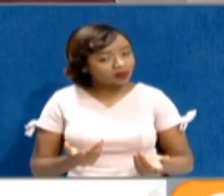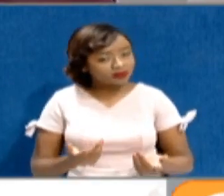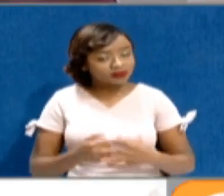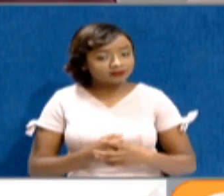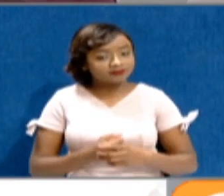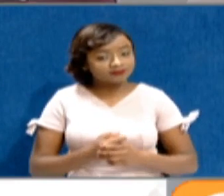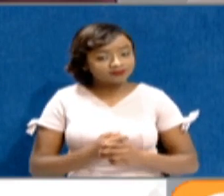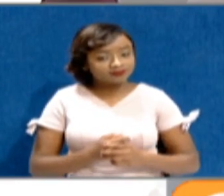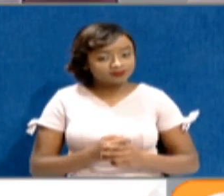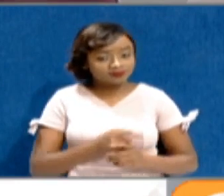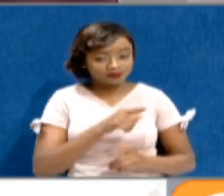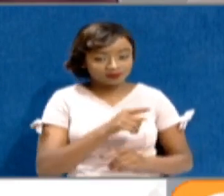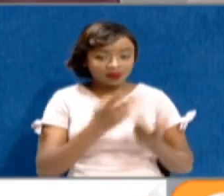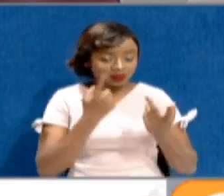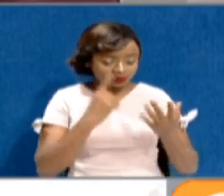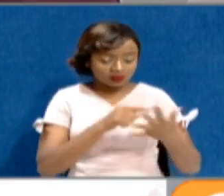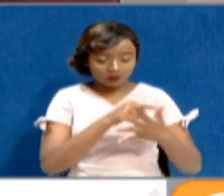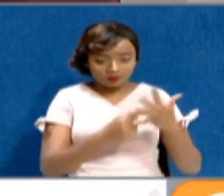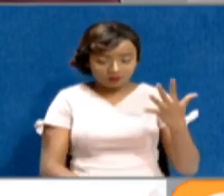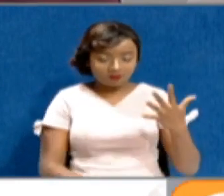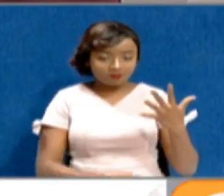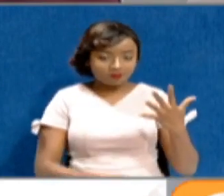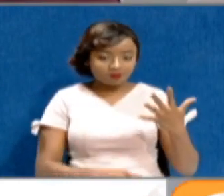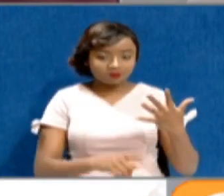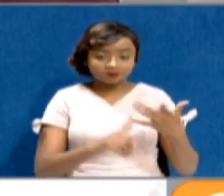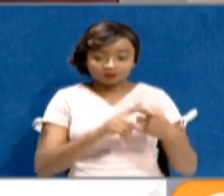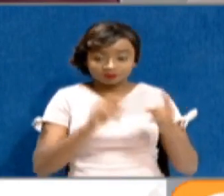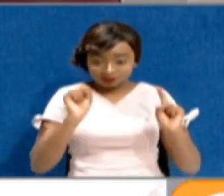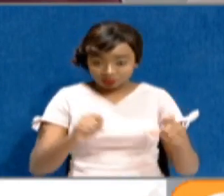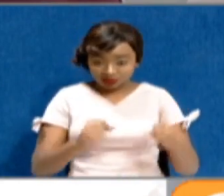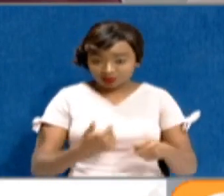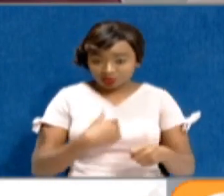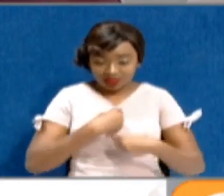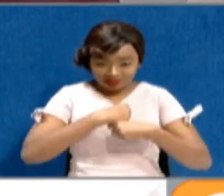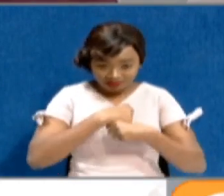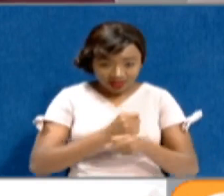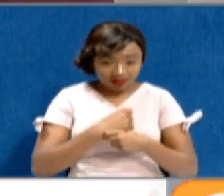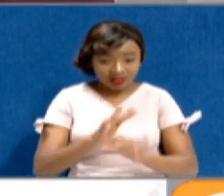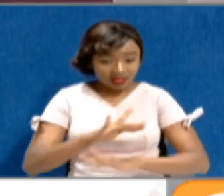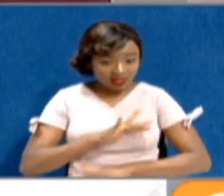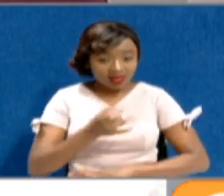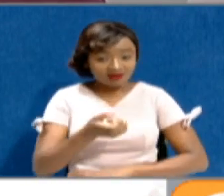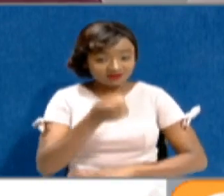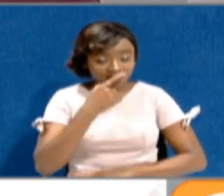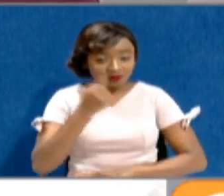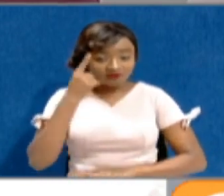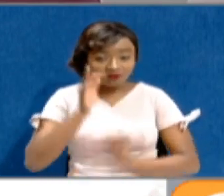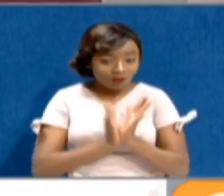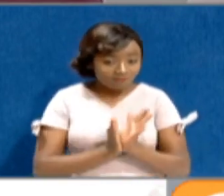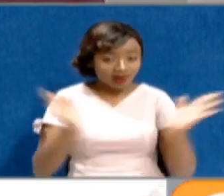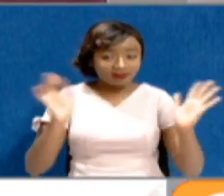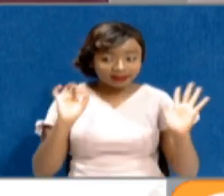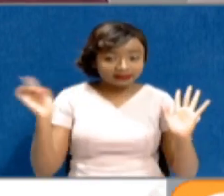manufacturing stage? Here, you are checking for a number of things. One, can you produce enough doses for the